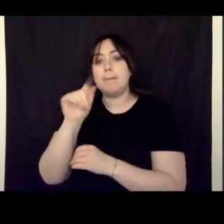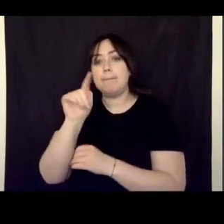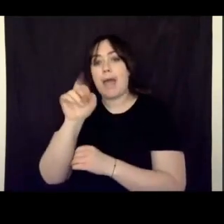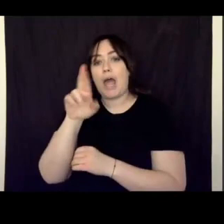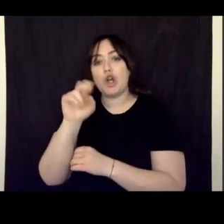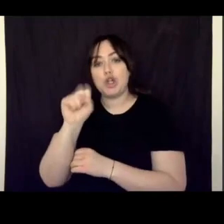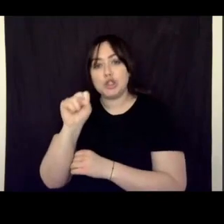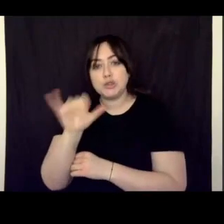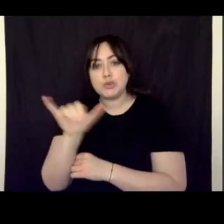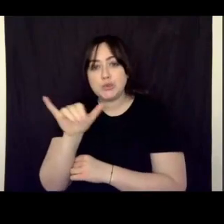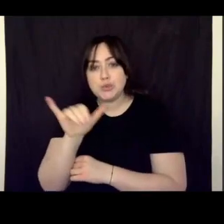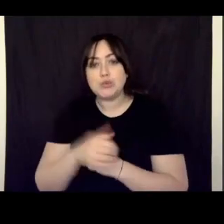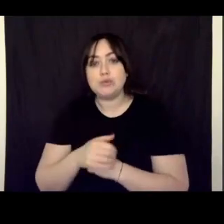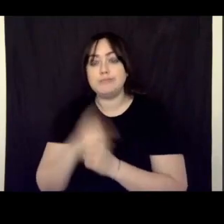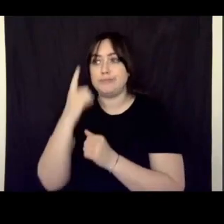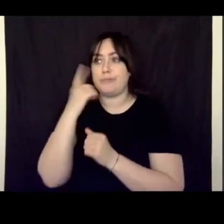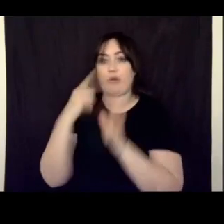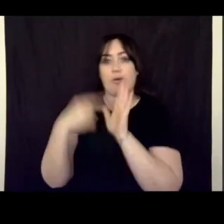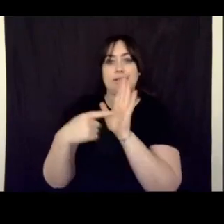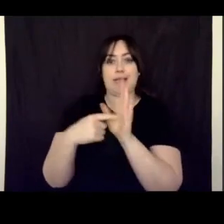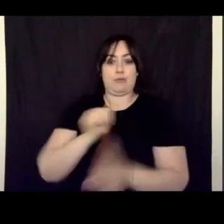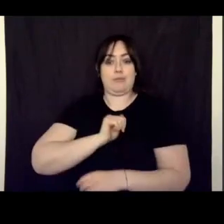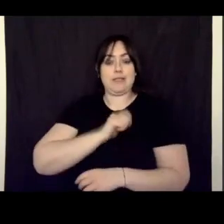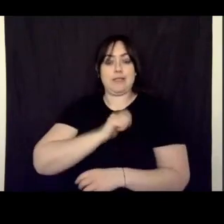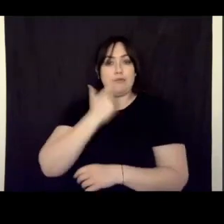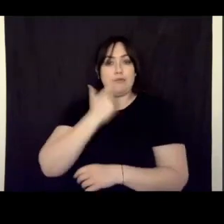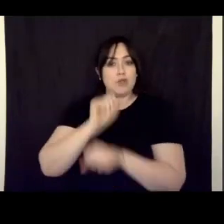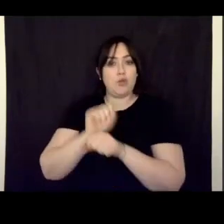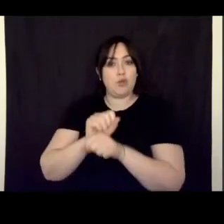I've recently been working on a bunch of data in